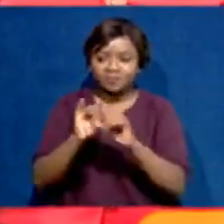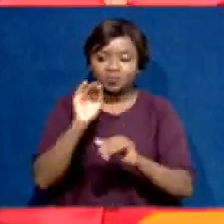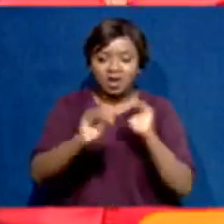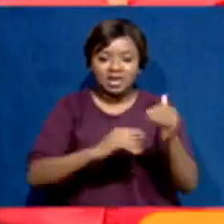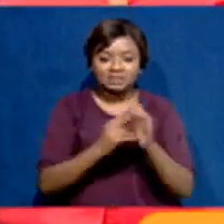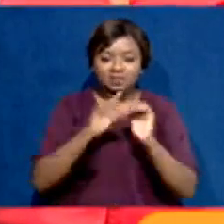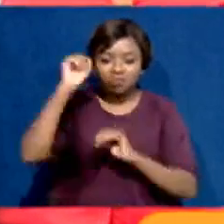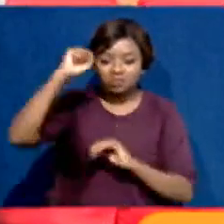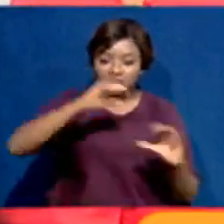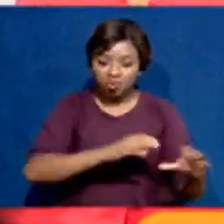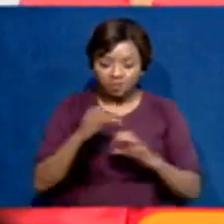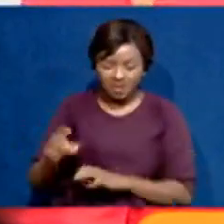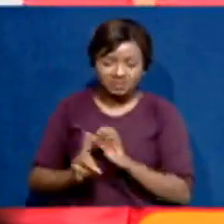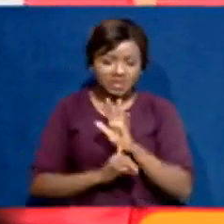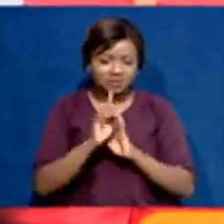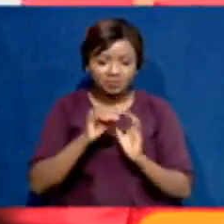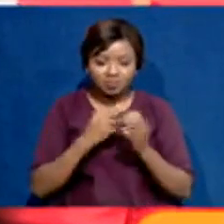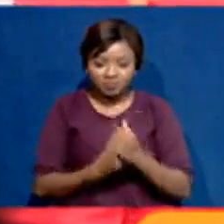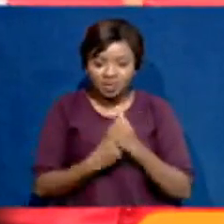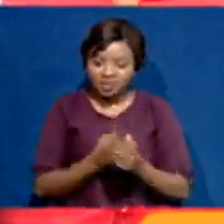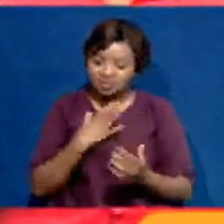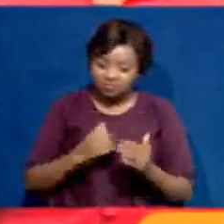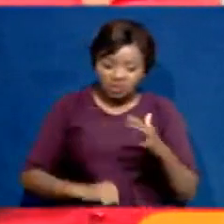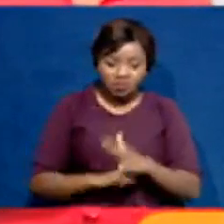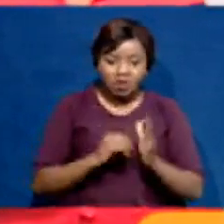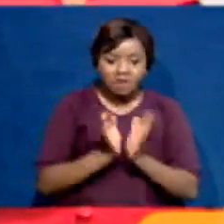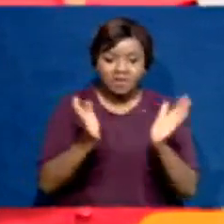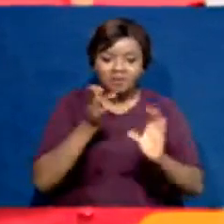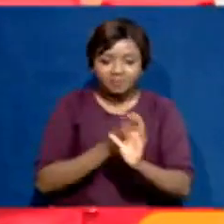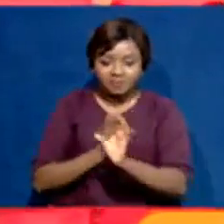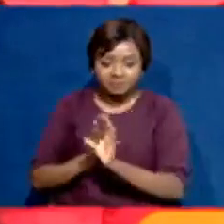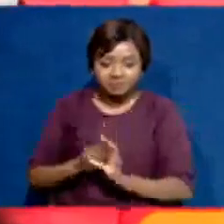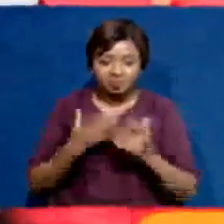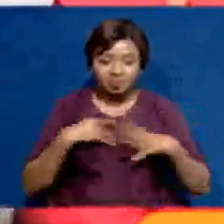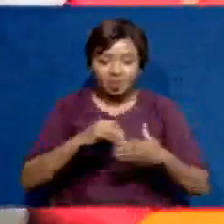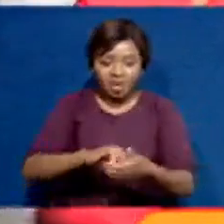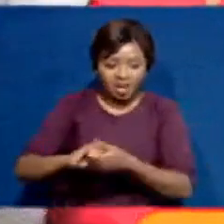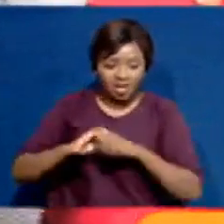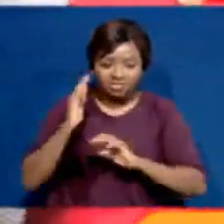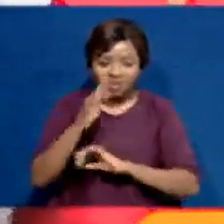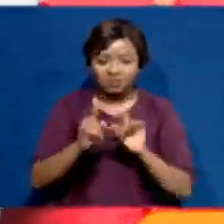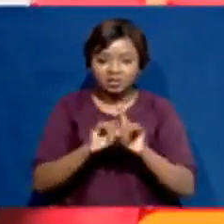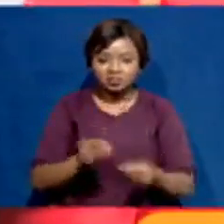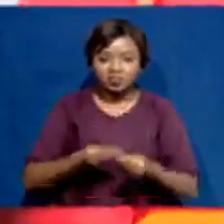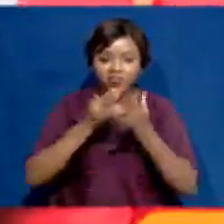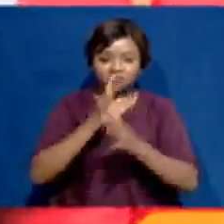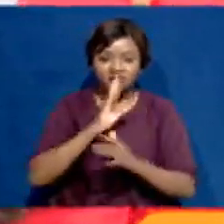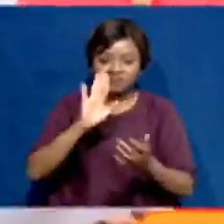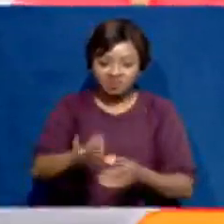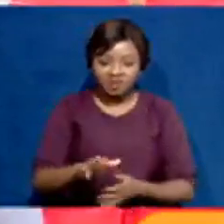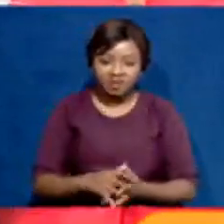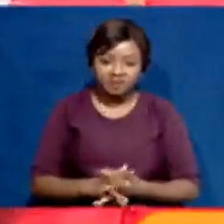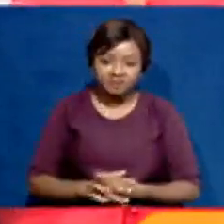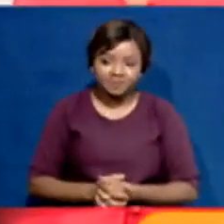partners to support public forums for citizens to engage directly and with the contents and provide feedback on the findings of the